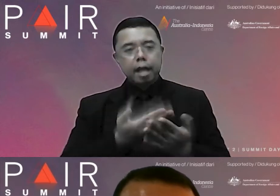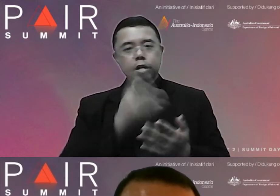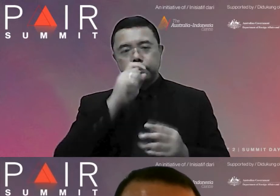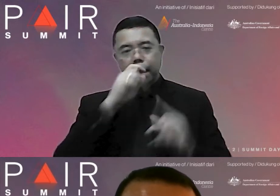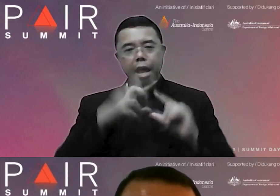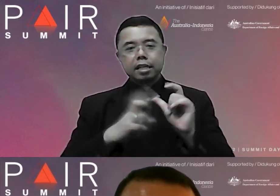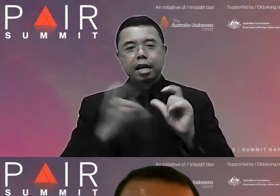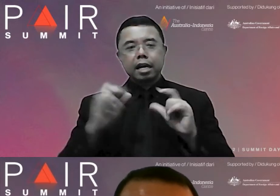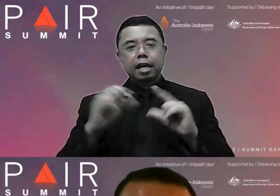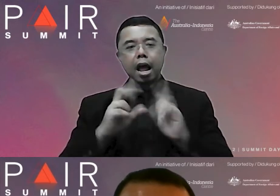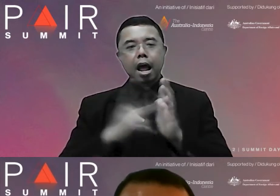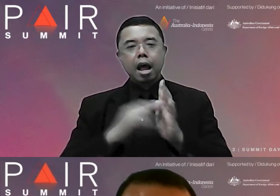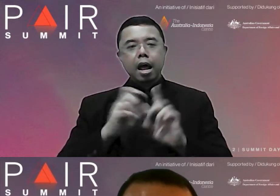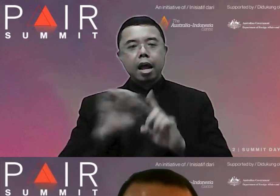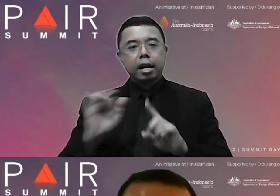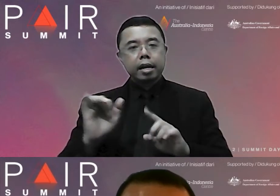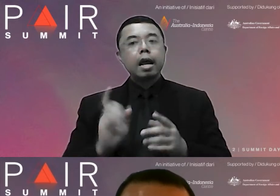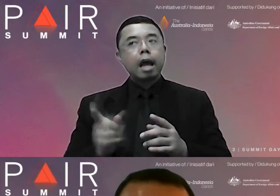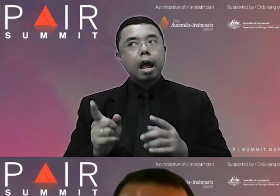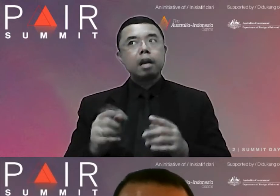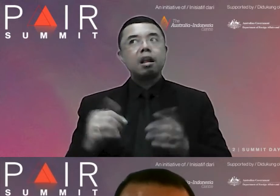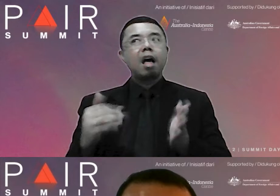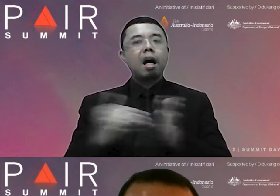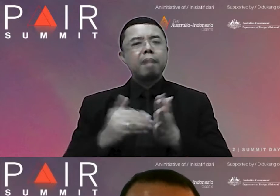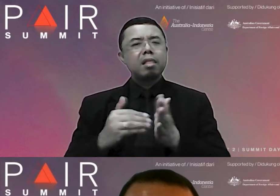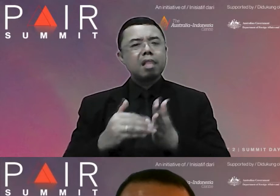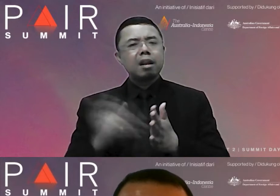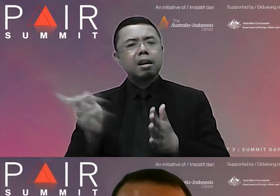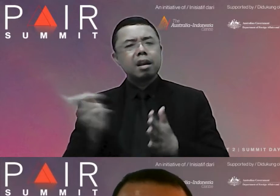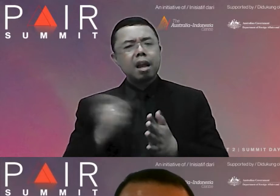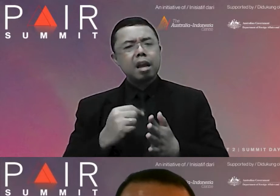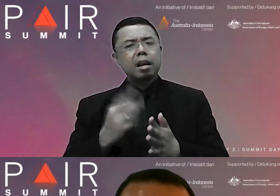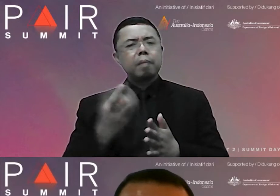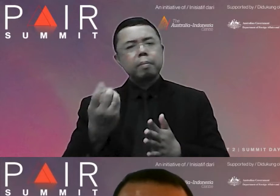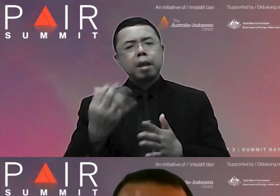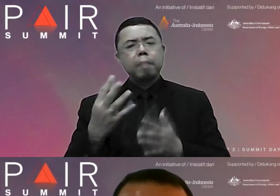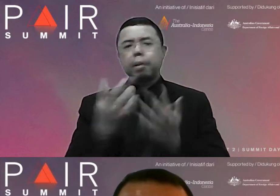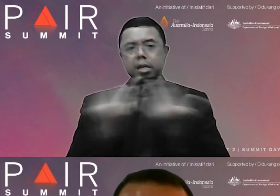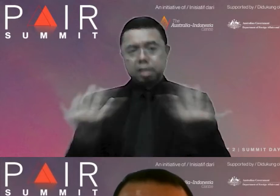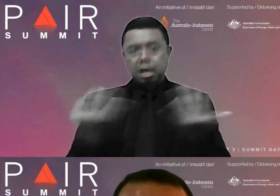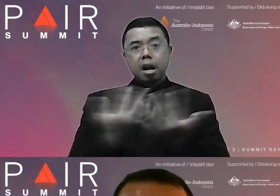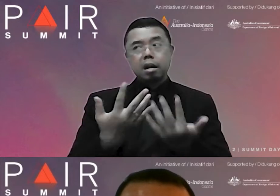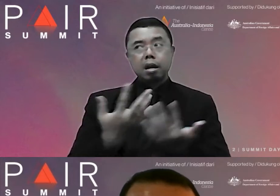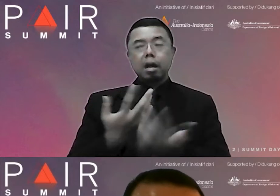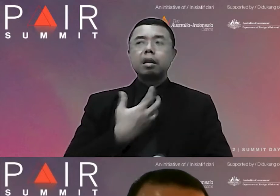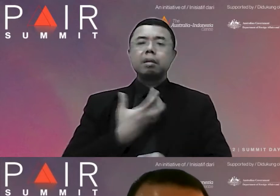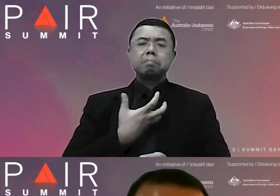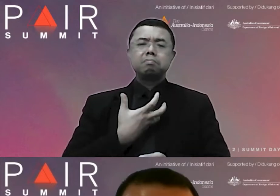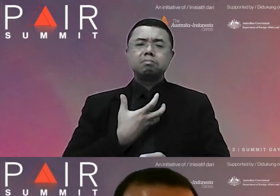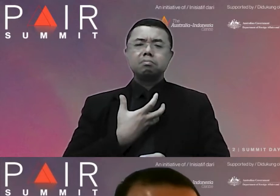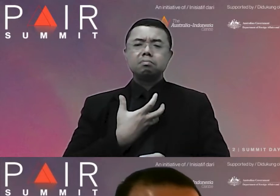seen by in the community, which leads to a sort of an erosion of trust.